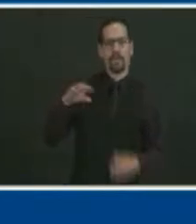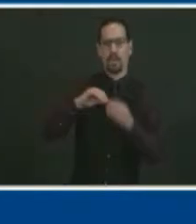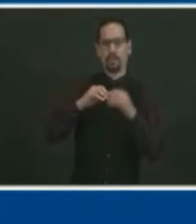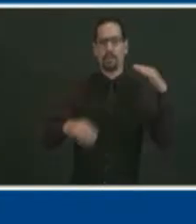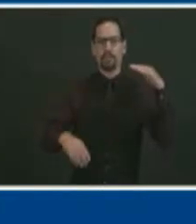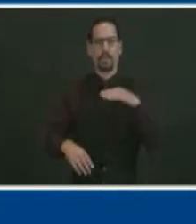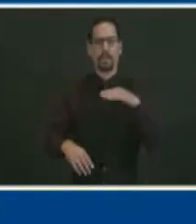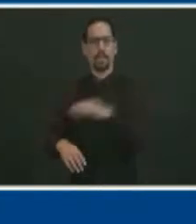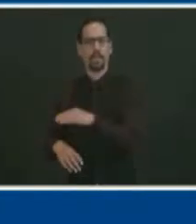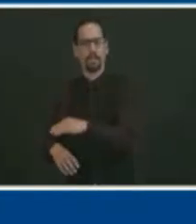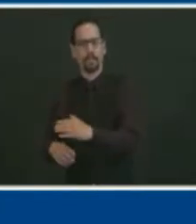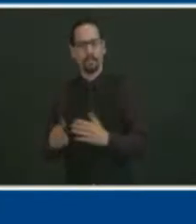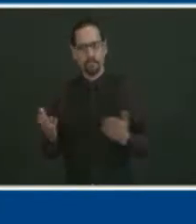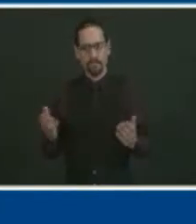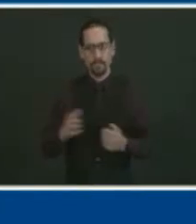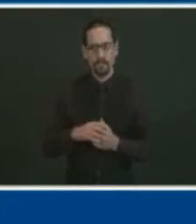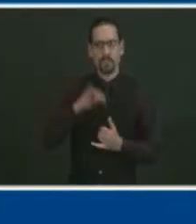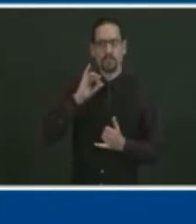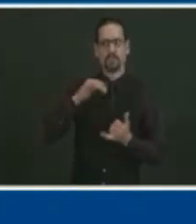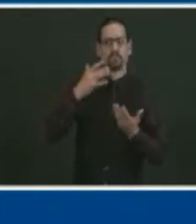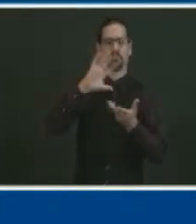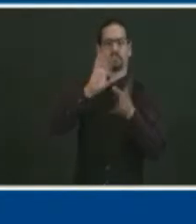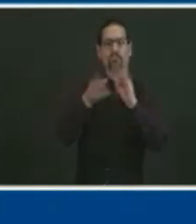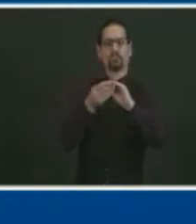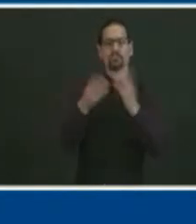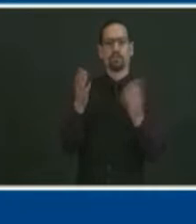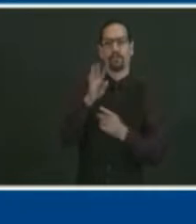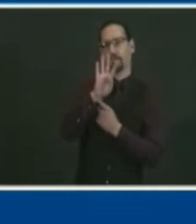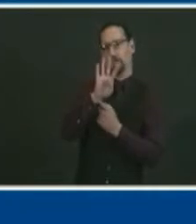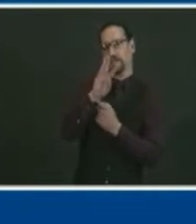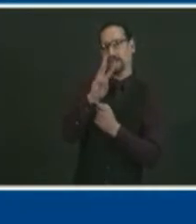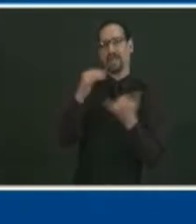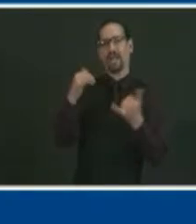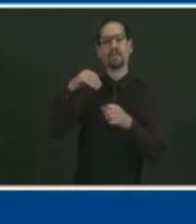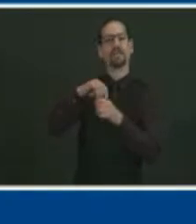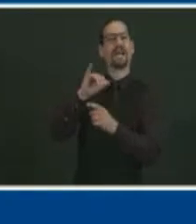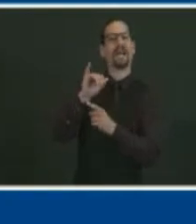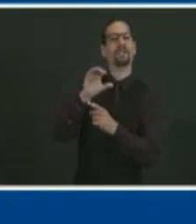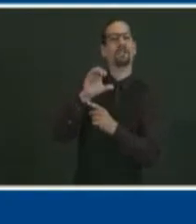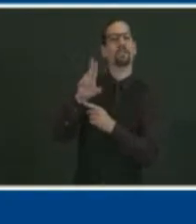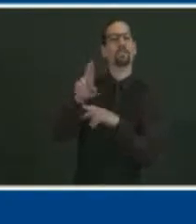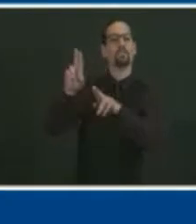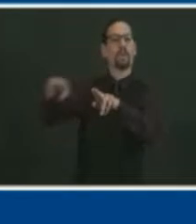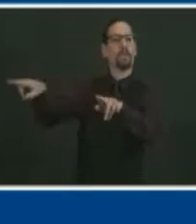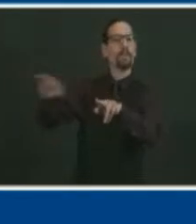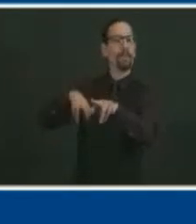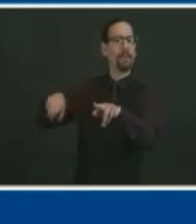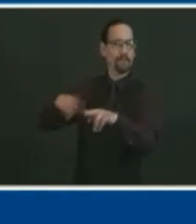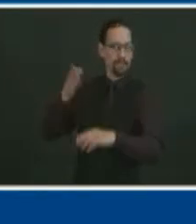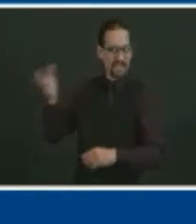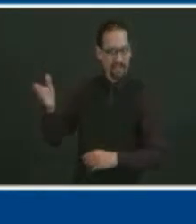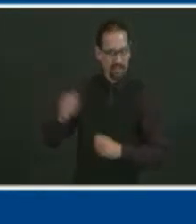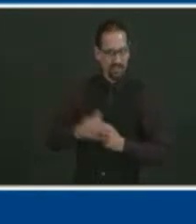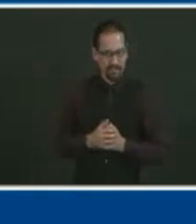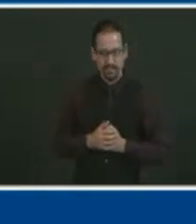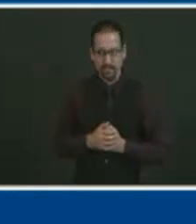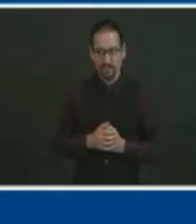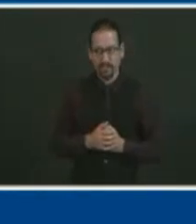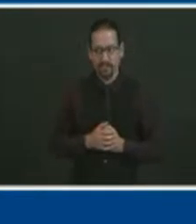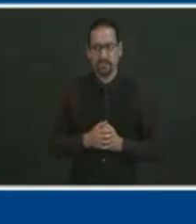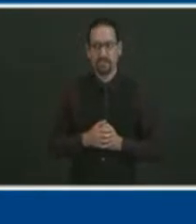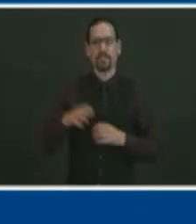We have 46 people currently in the intensive care unit, and 29 of those 40